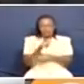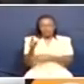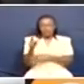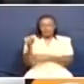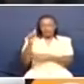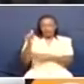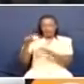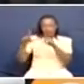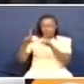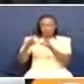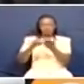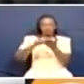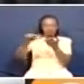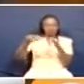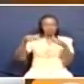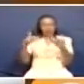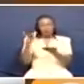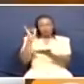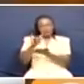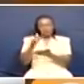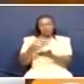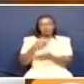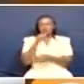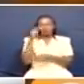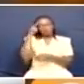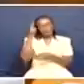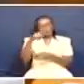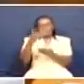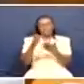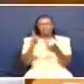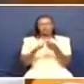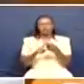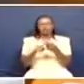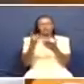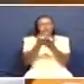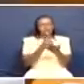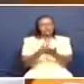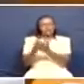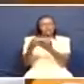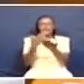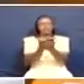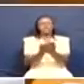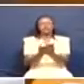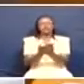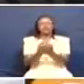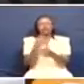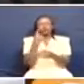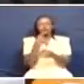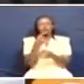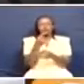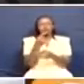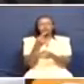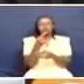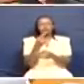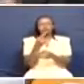out or not, I don't think, my lord, it's the right thing for us to argue an application whose substratum is being challenged,